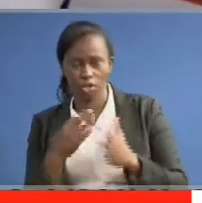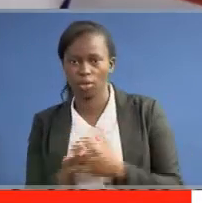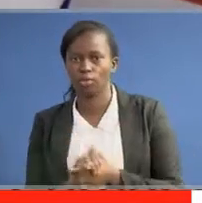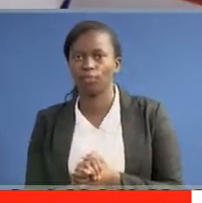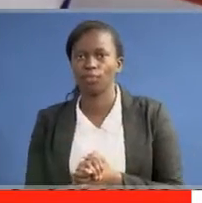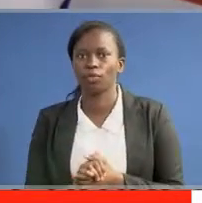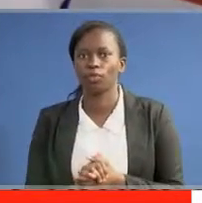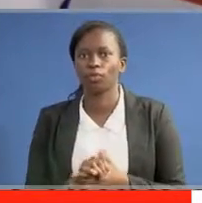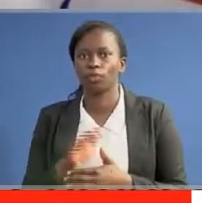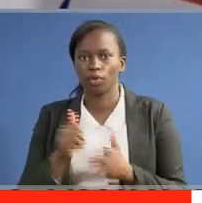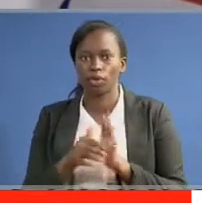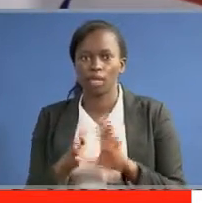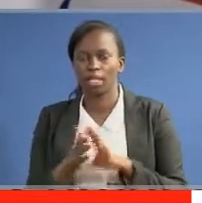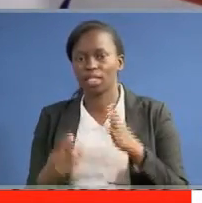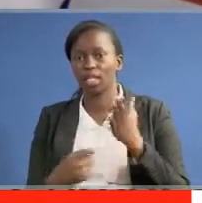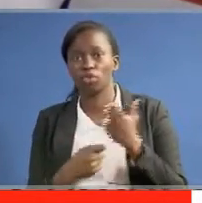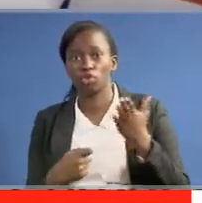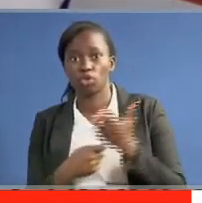to leverage on technology